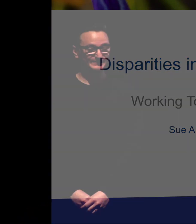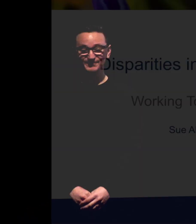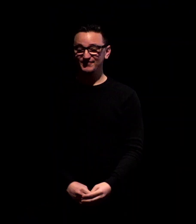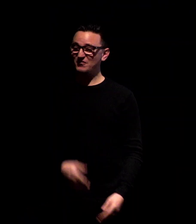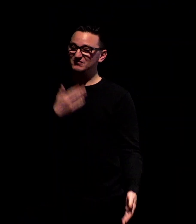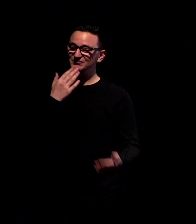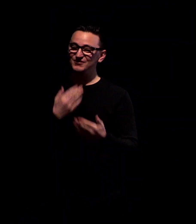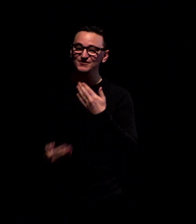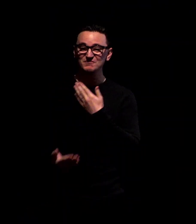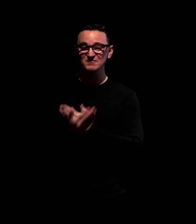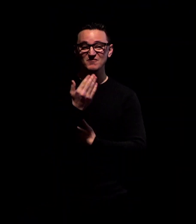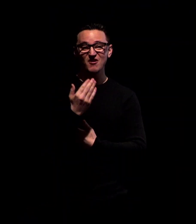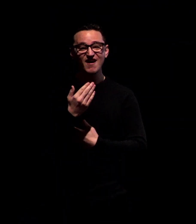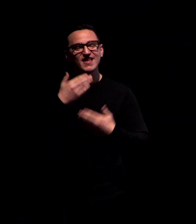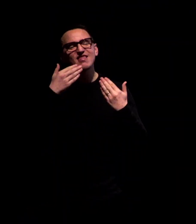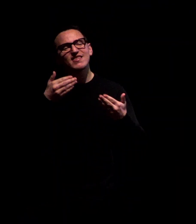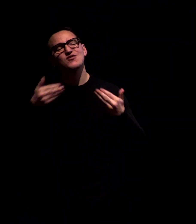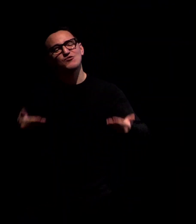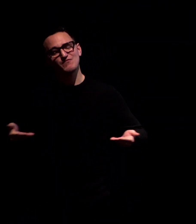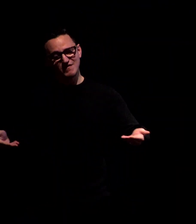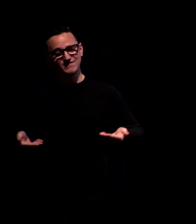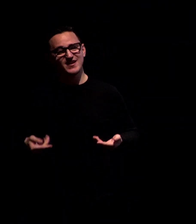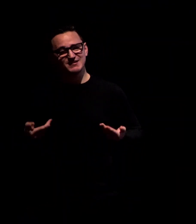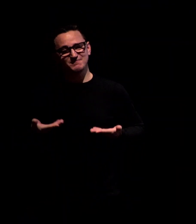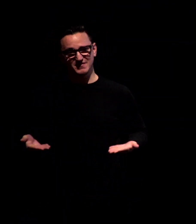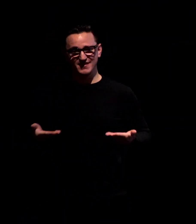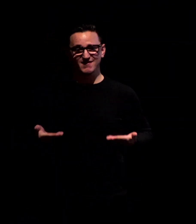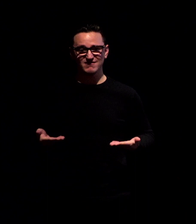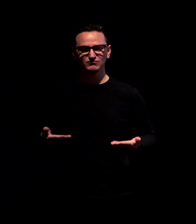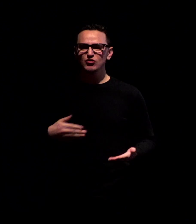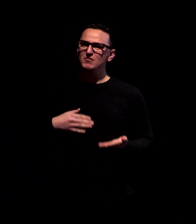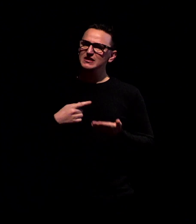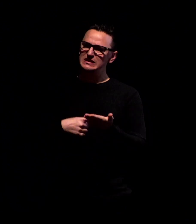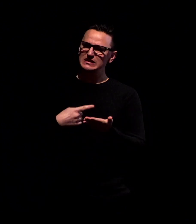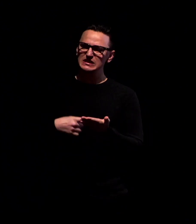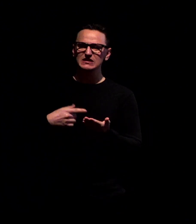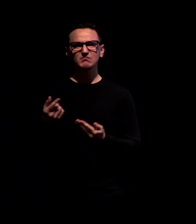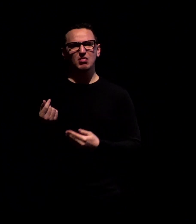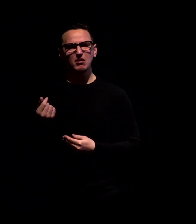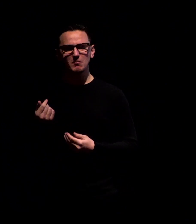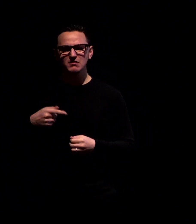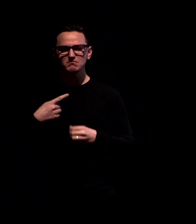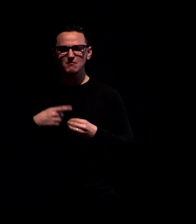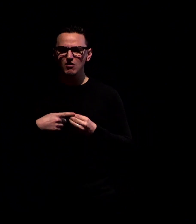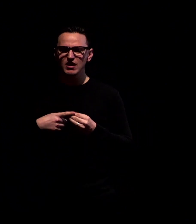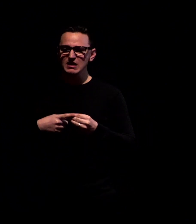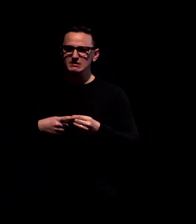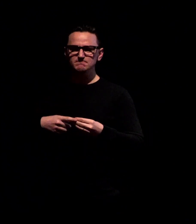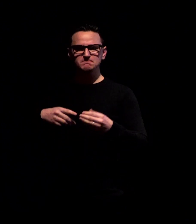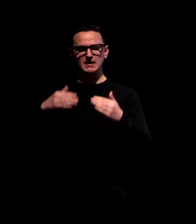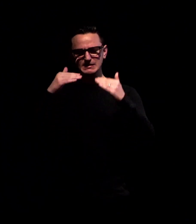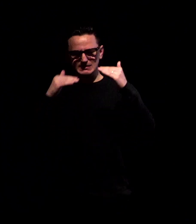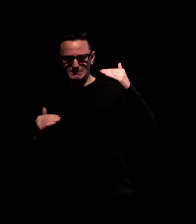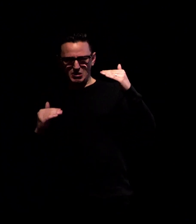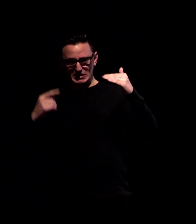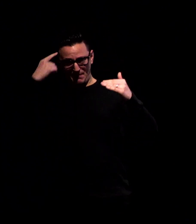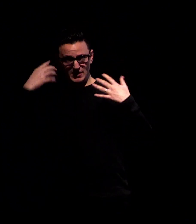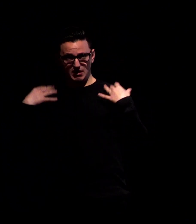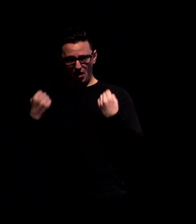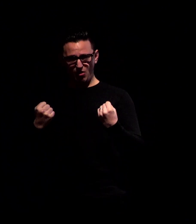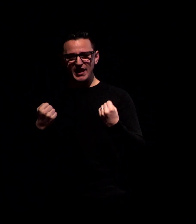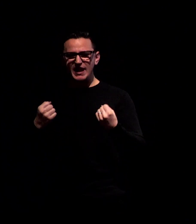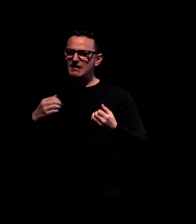Well, good morning, and thanks so much for inviting me here. I'm going to talk a little bit about disparities in mental health and how we can actually start working towards